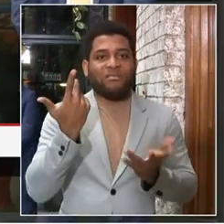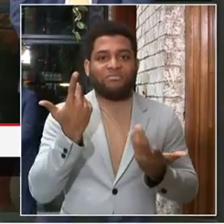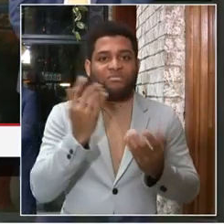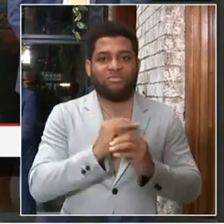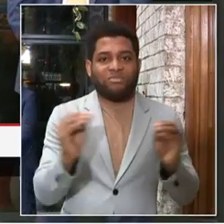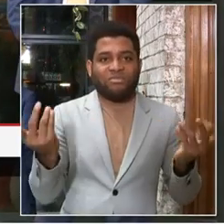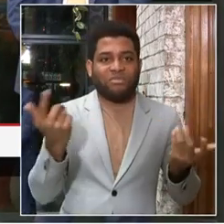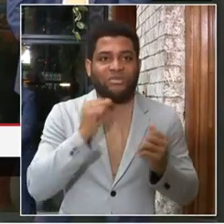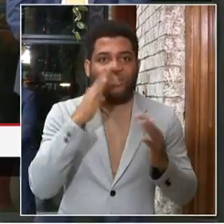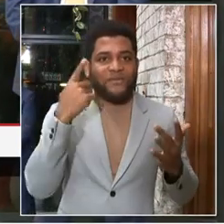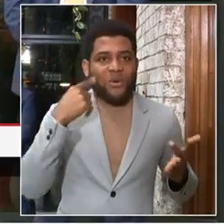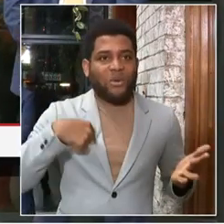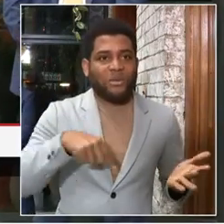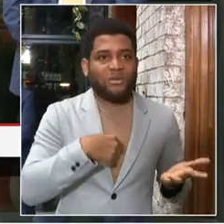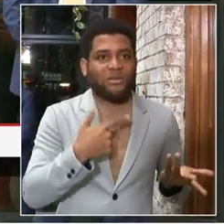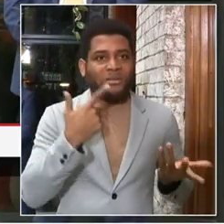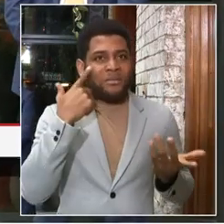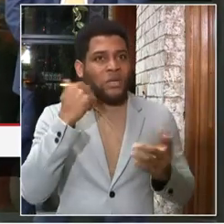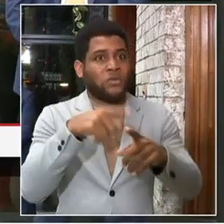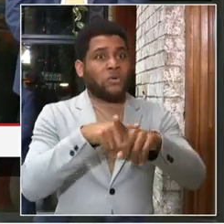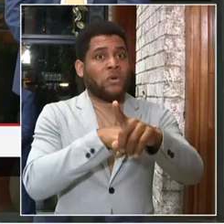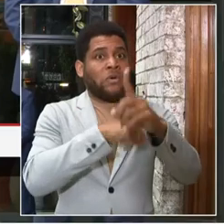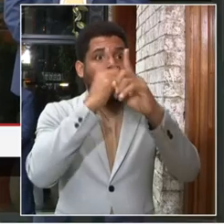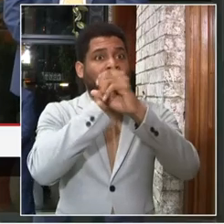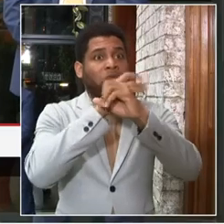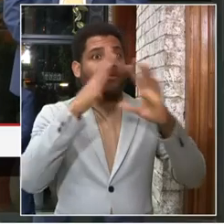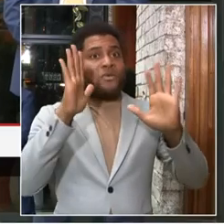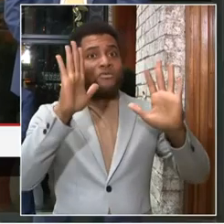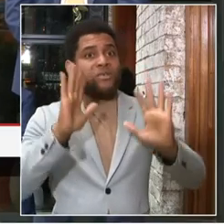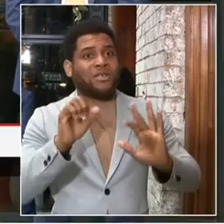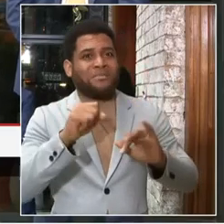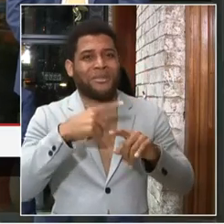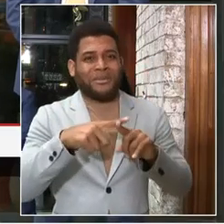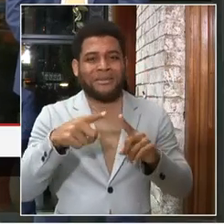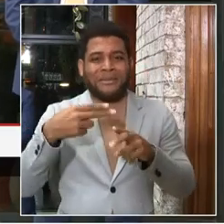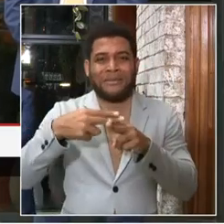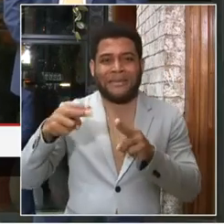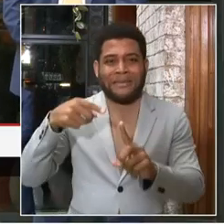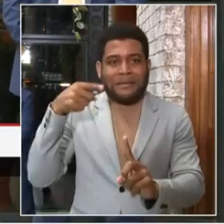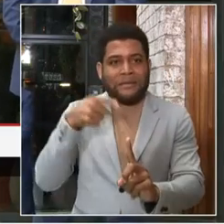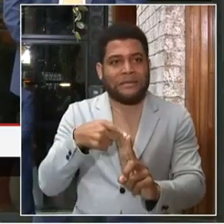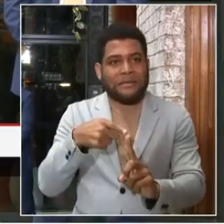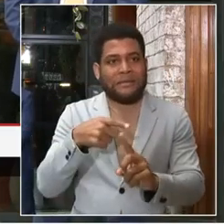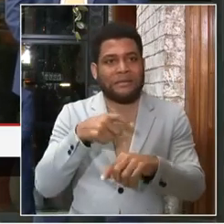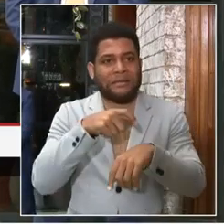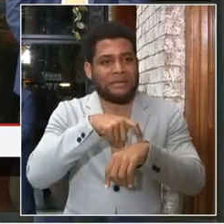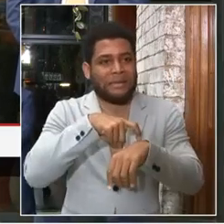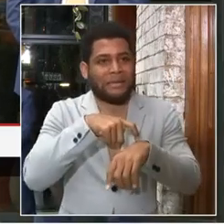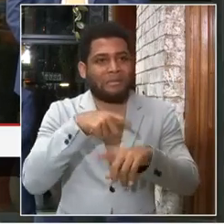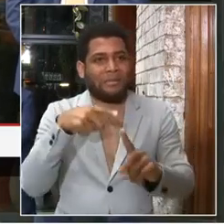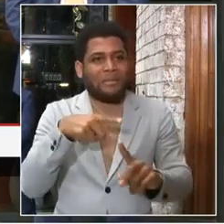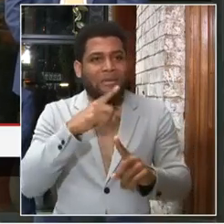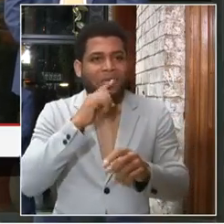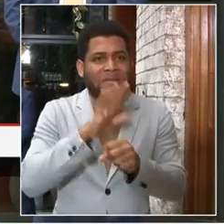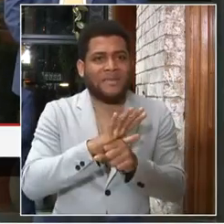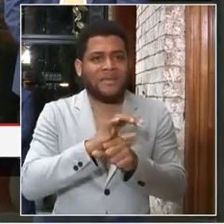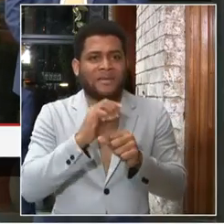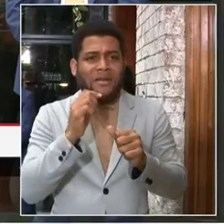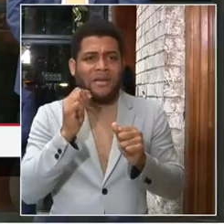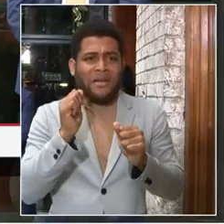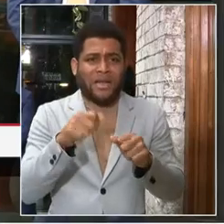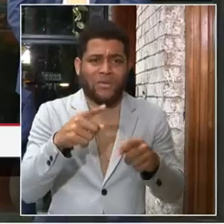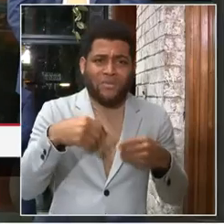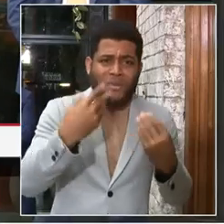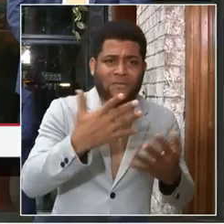here. So what short-term assurances can you offer to local business owners, restaurant managers, patrons?